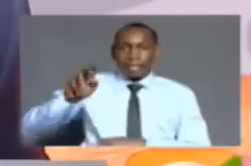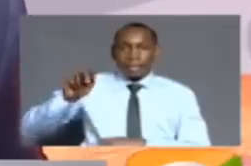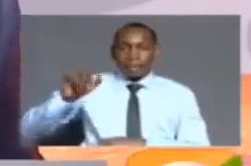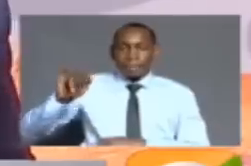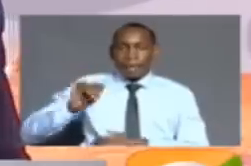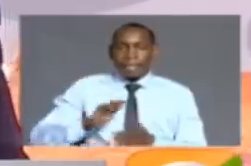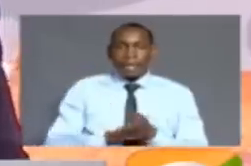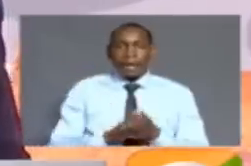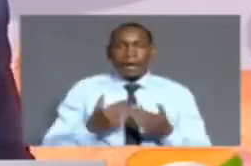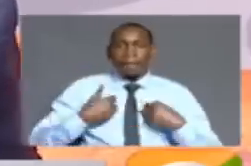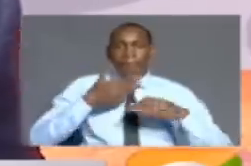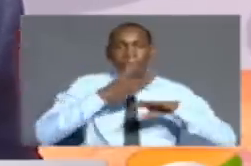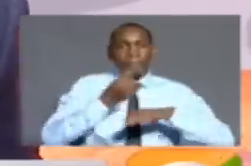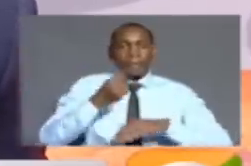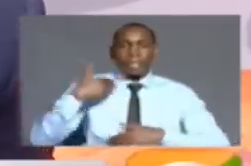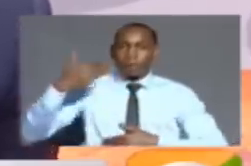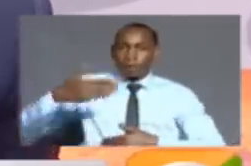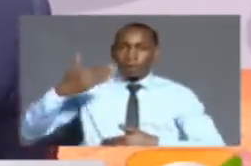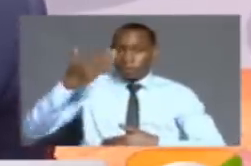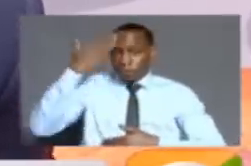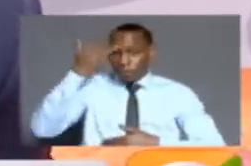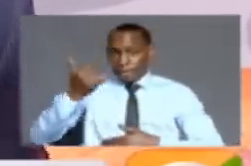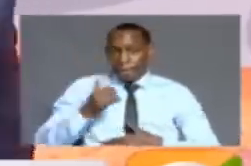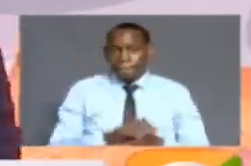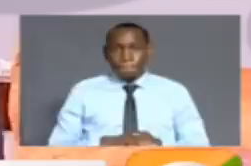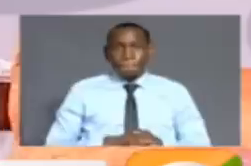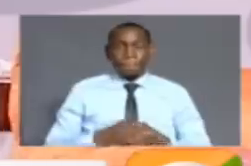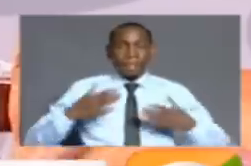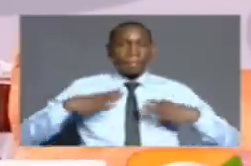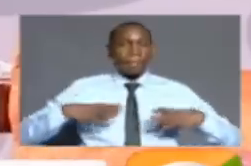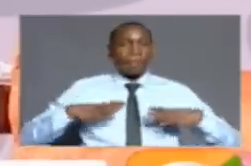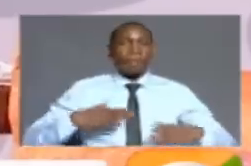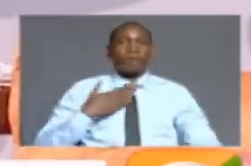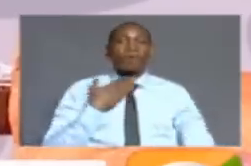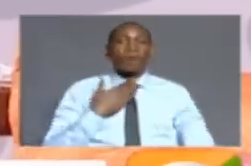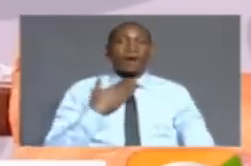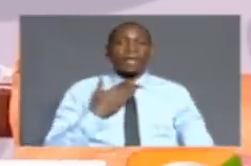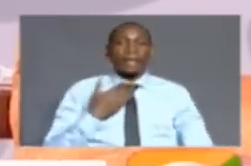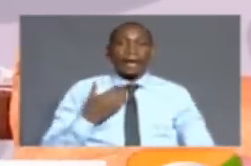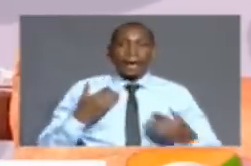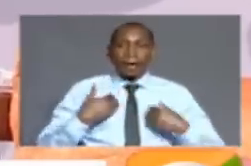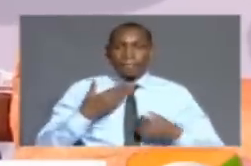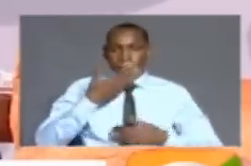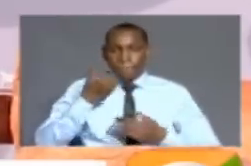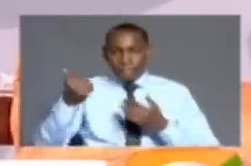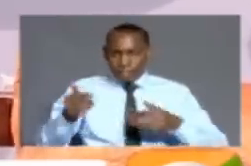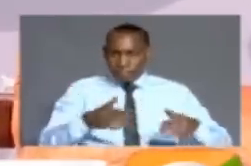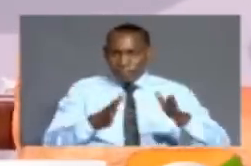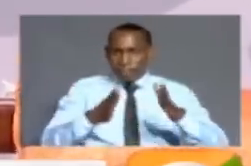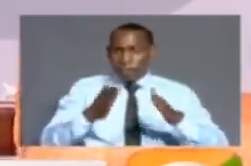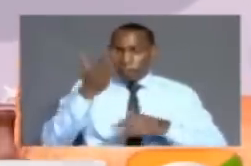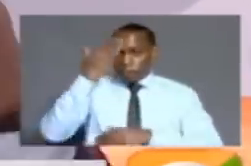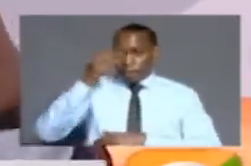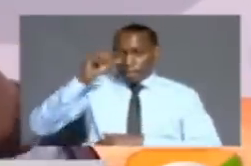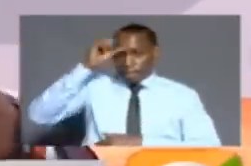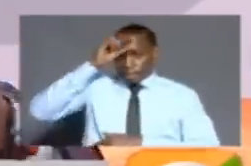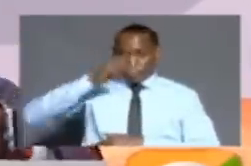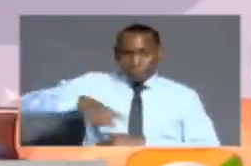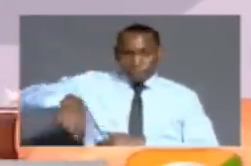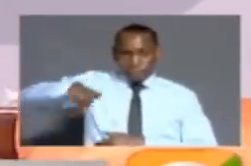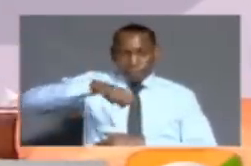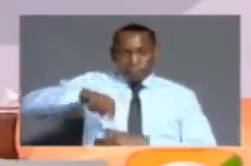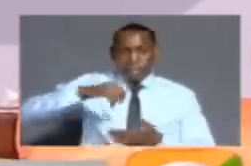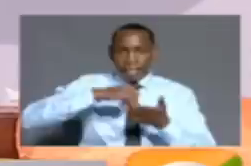Every day. Every single day. Yeah. And you know why? Because people want to find out a better way. It's because green. The government, we